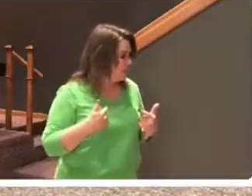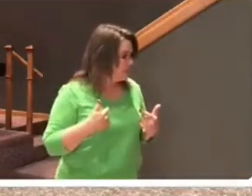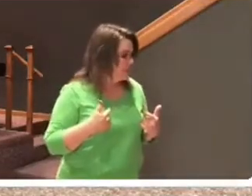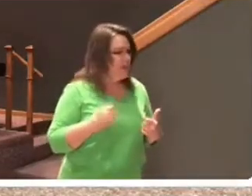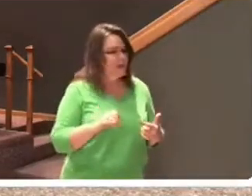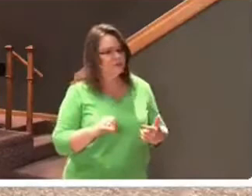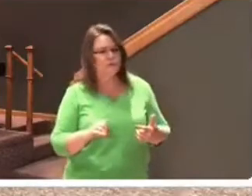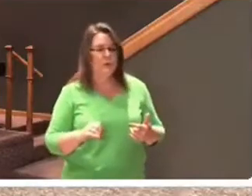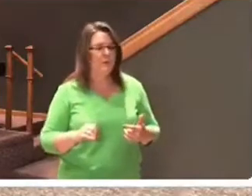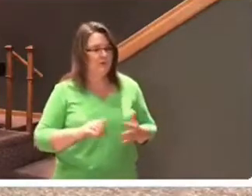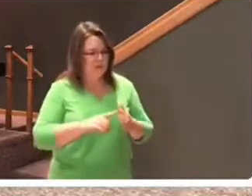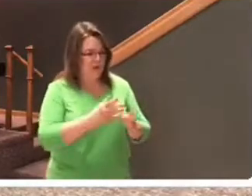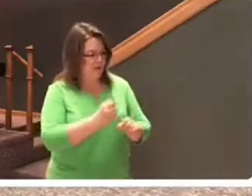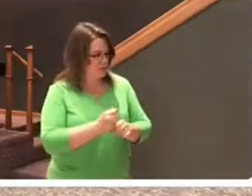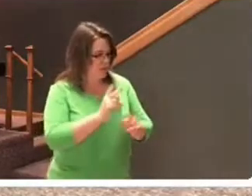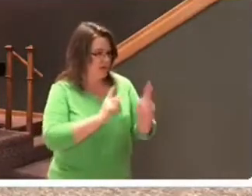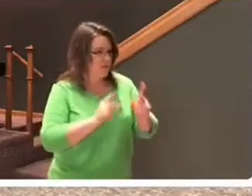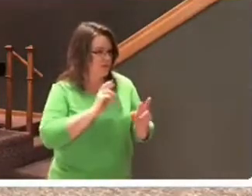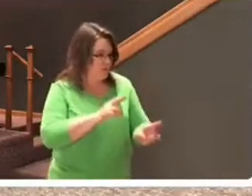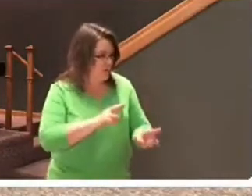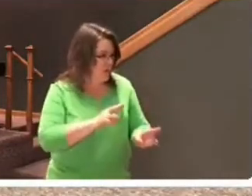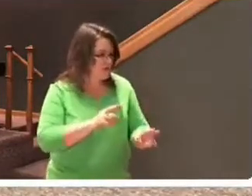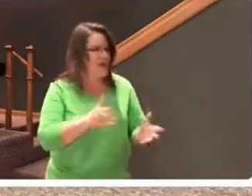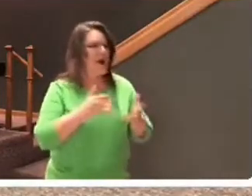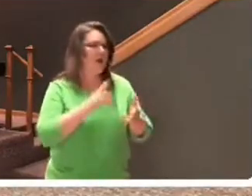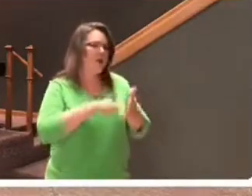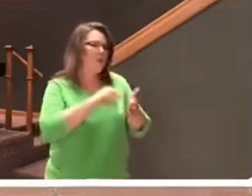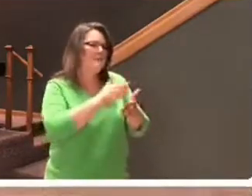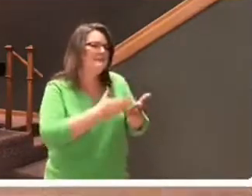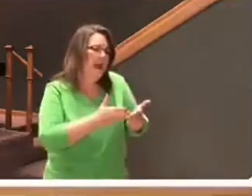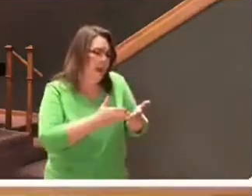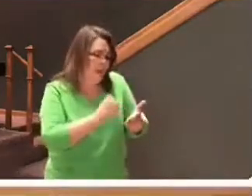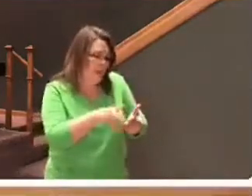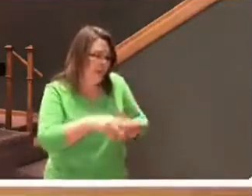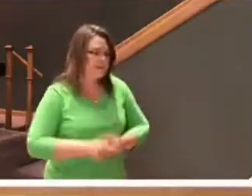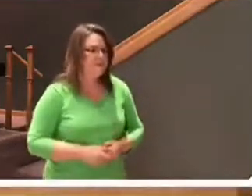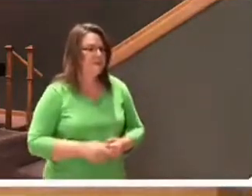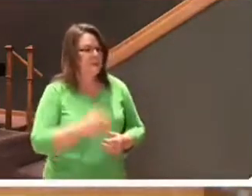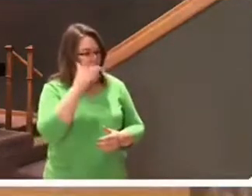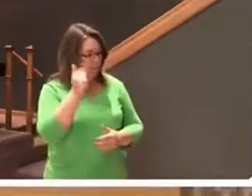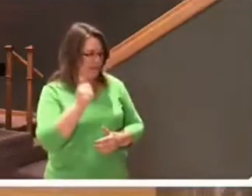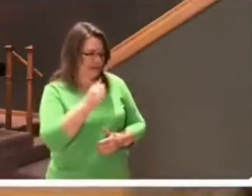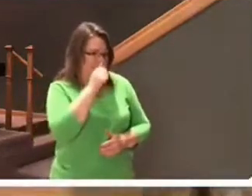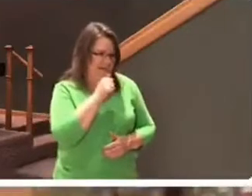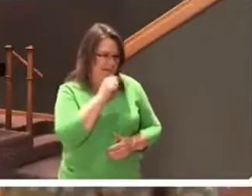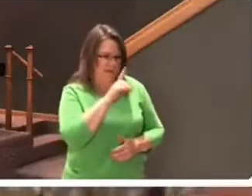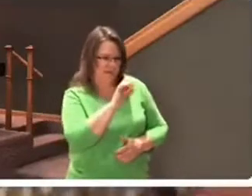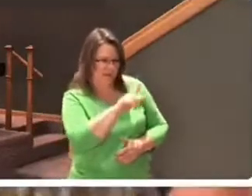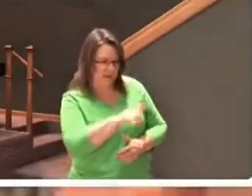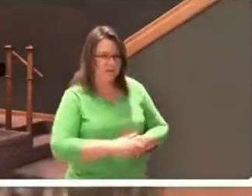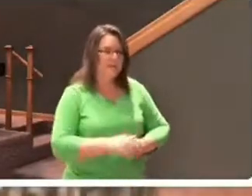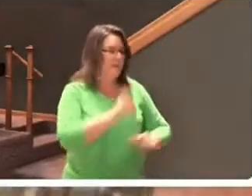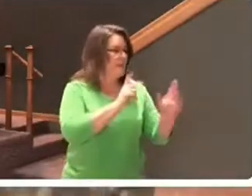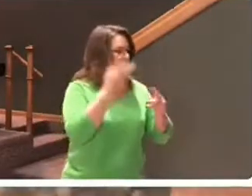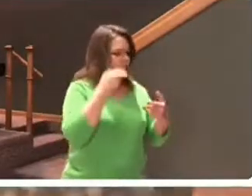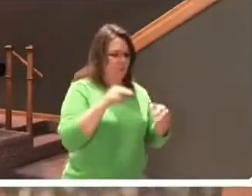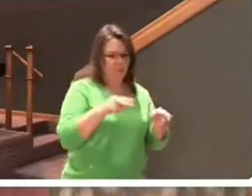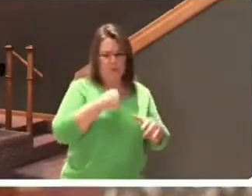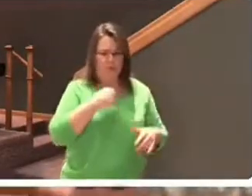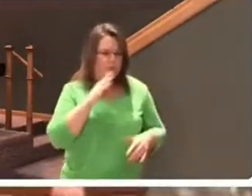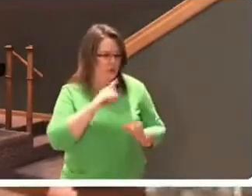And so I began to get to people's responses. I'm going to read you some of them, okay? Because here's the deal. People will look at